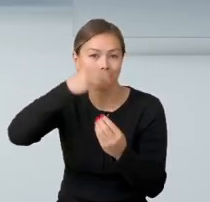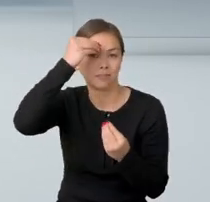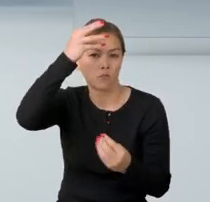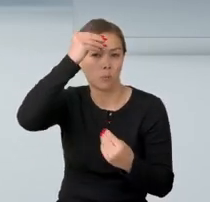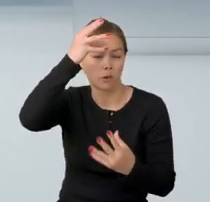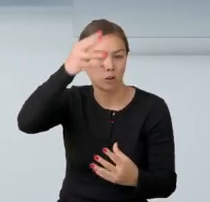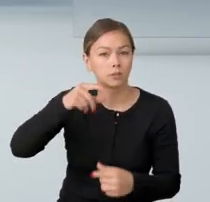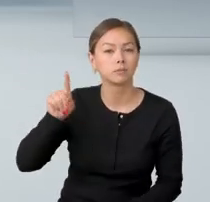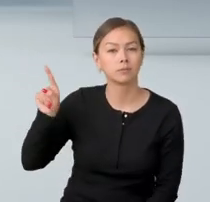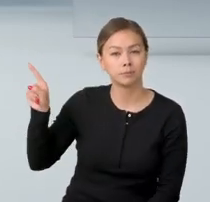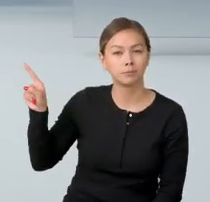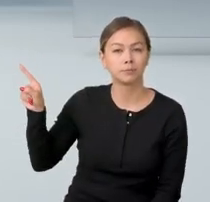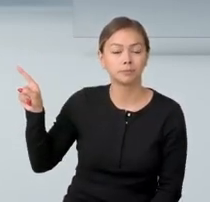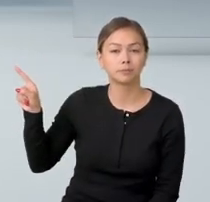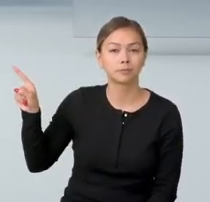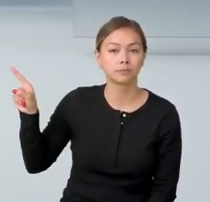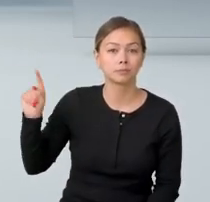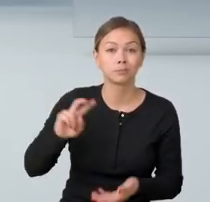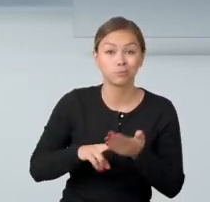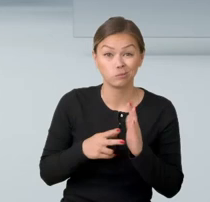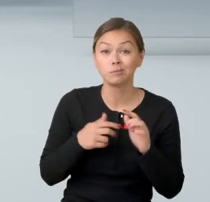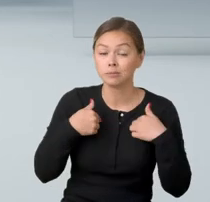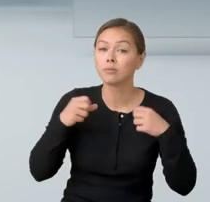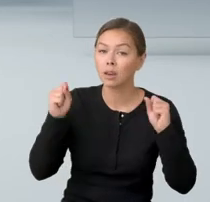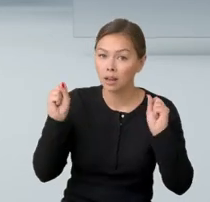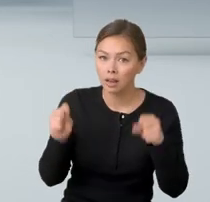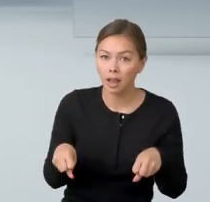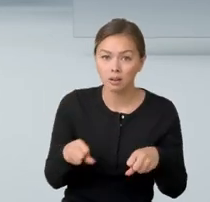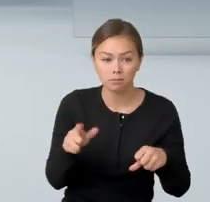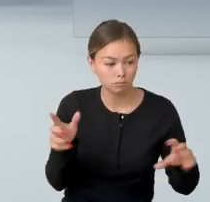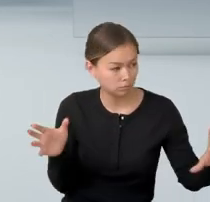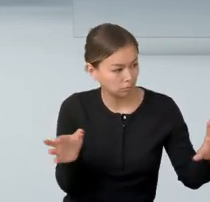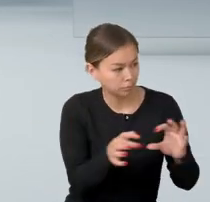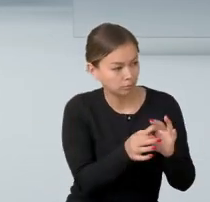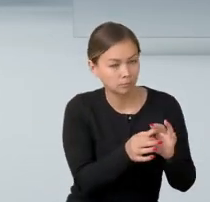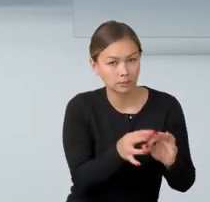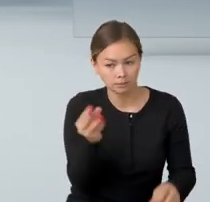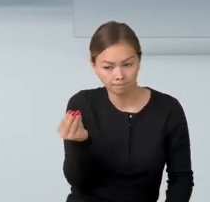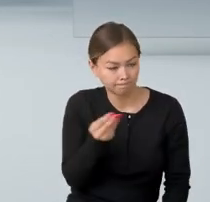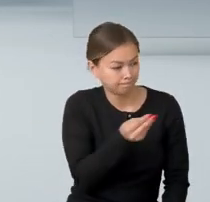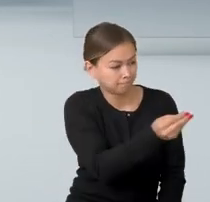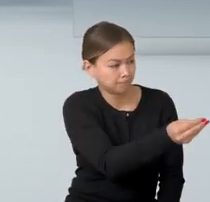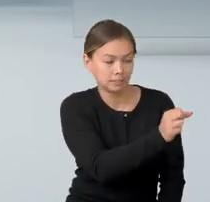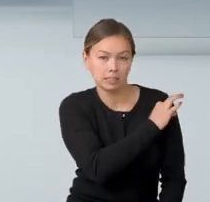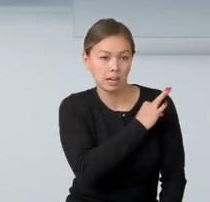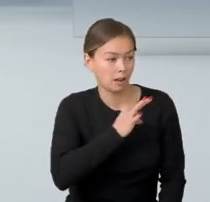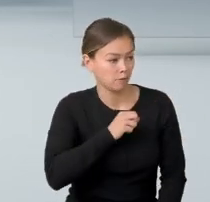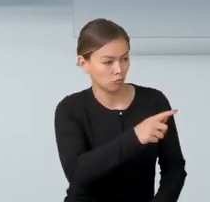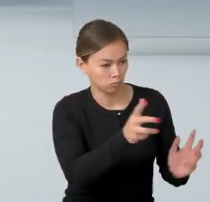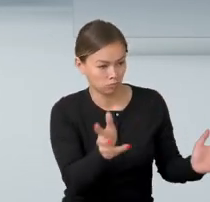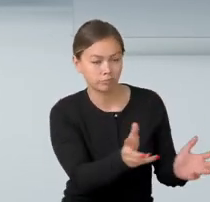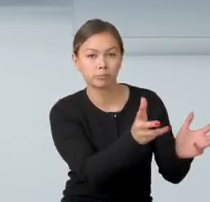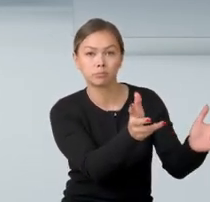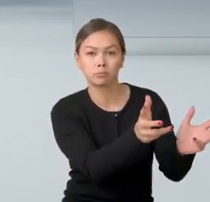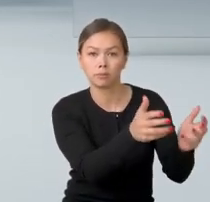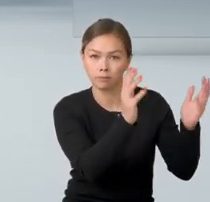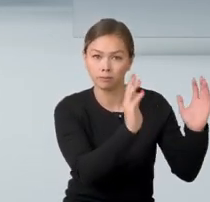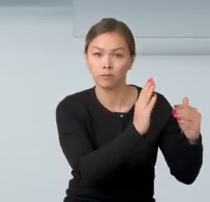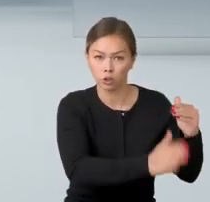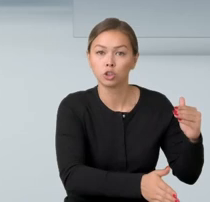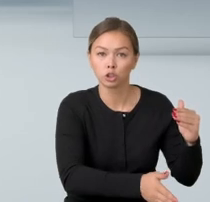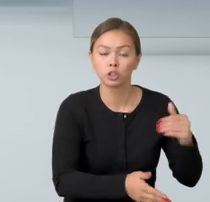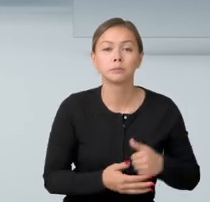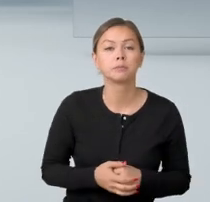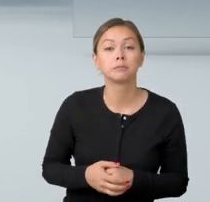and see I have the possibility to assign this information this request to someone inside